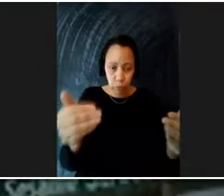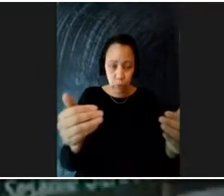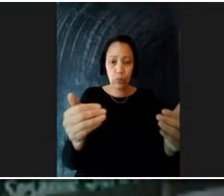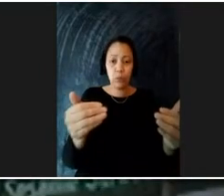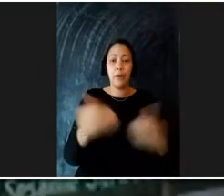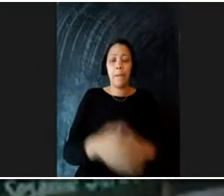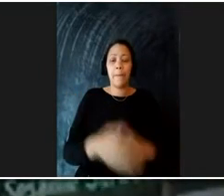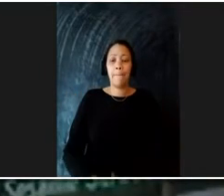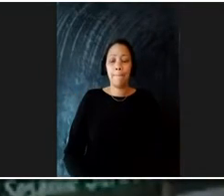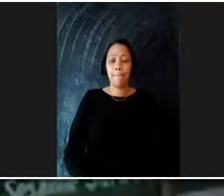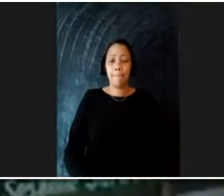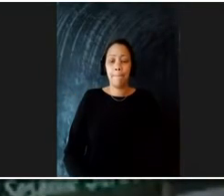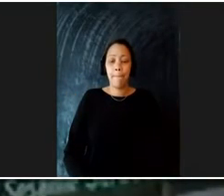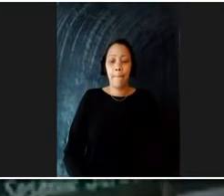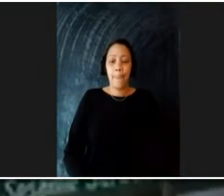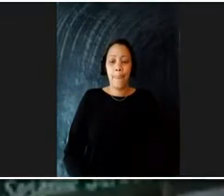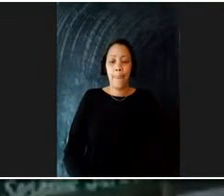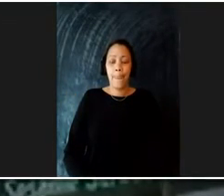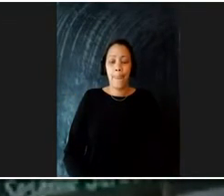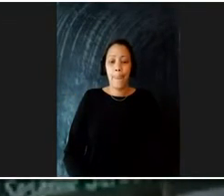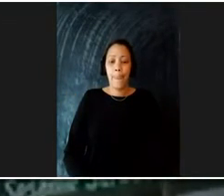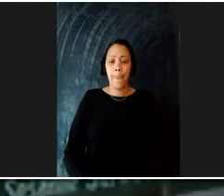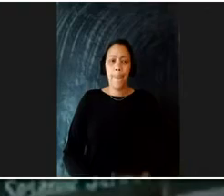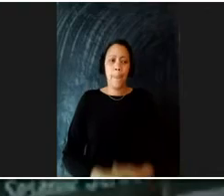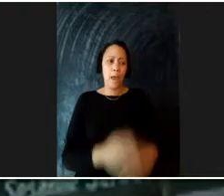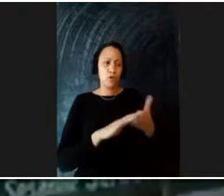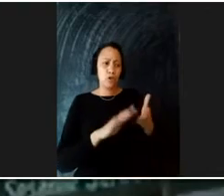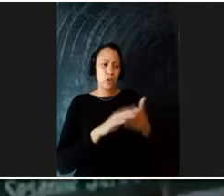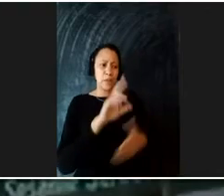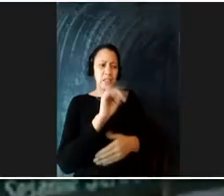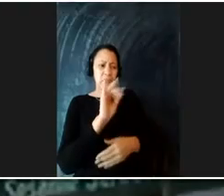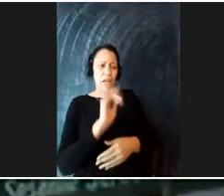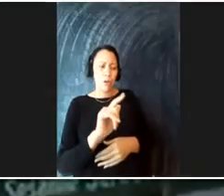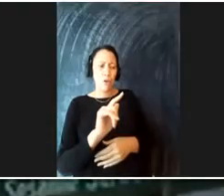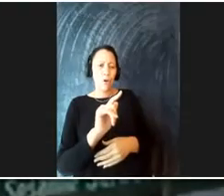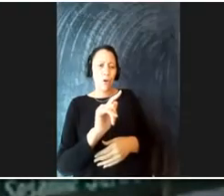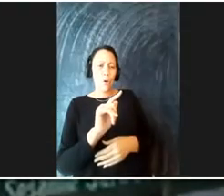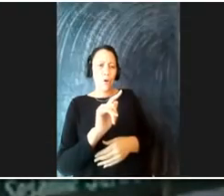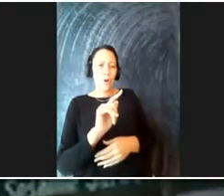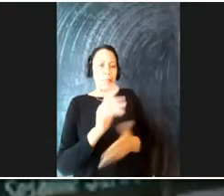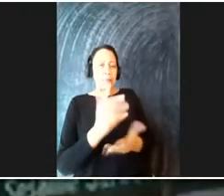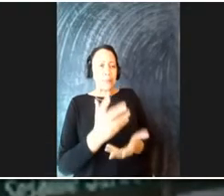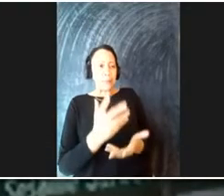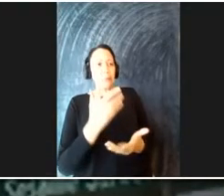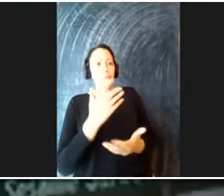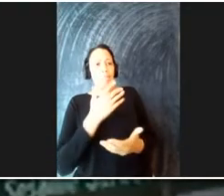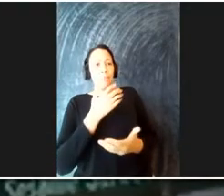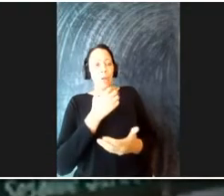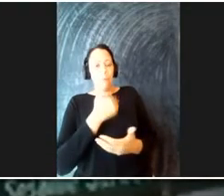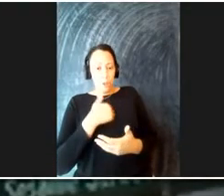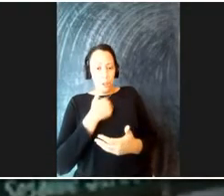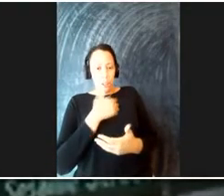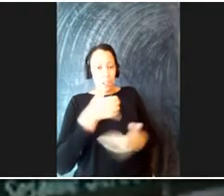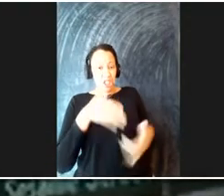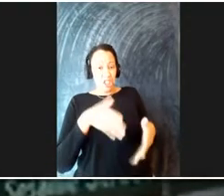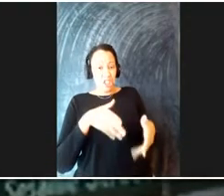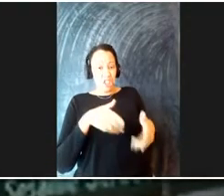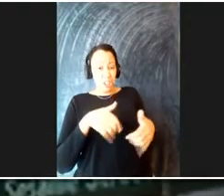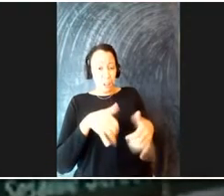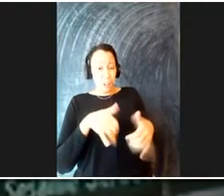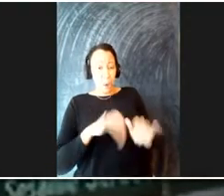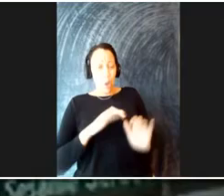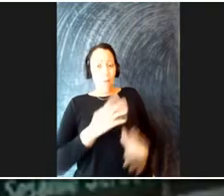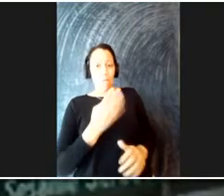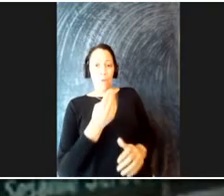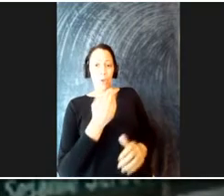to hear you talk about which is what's different under covid what do we need to do going forward I'm going to